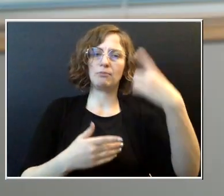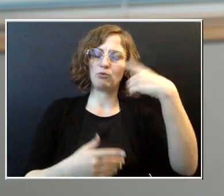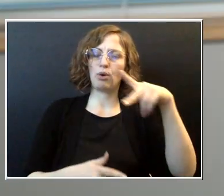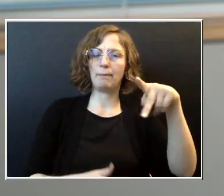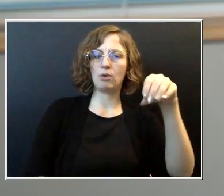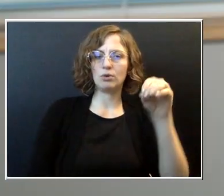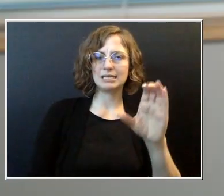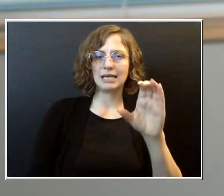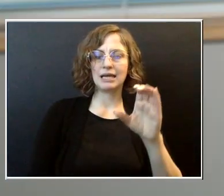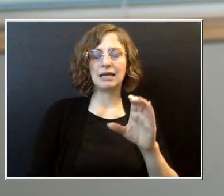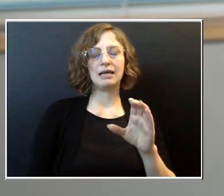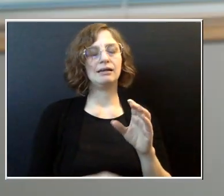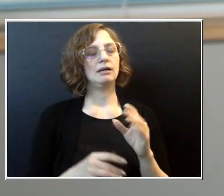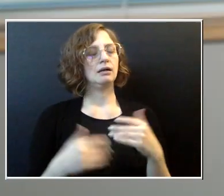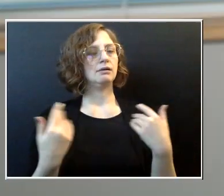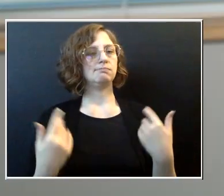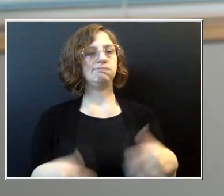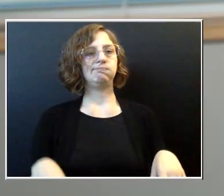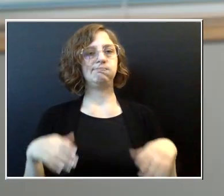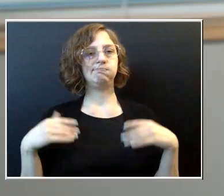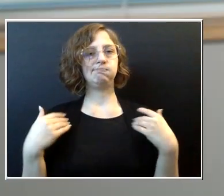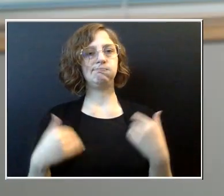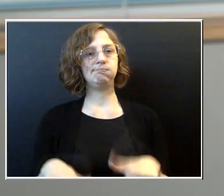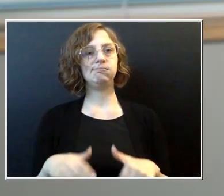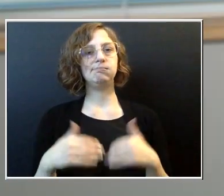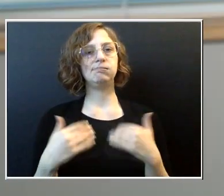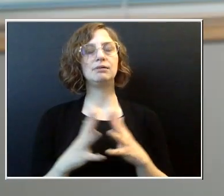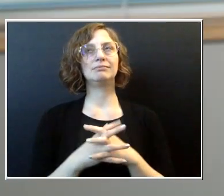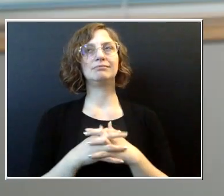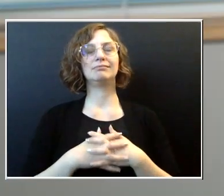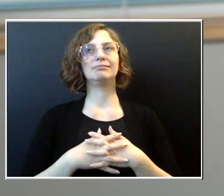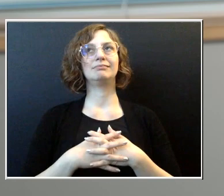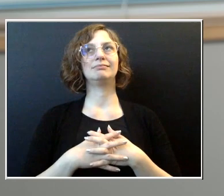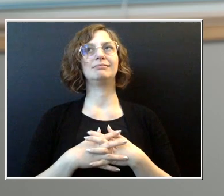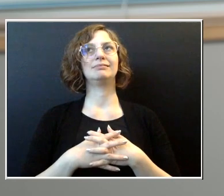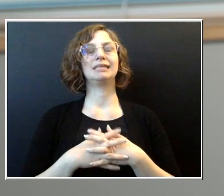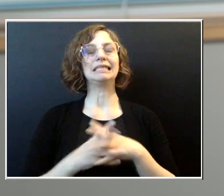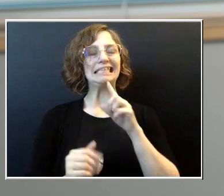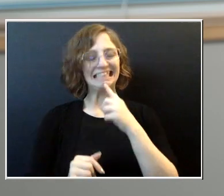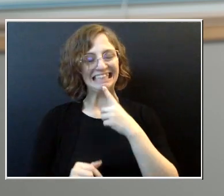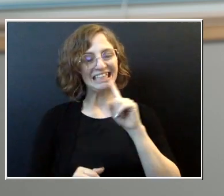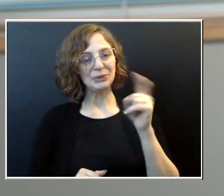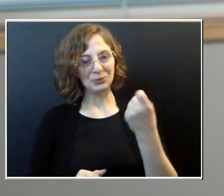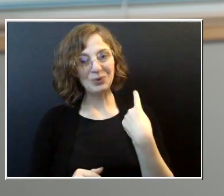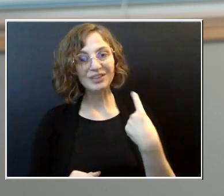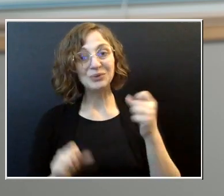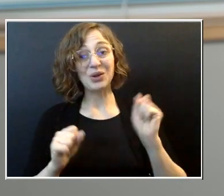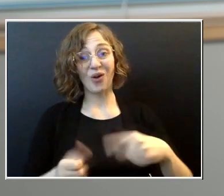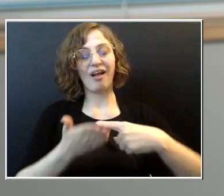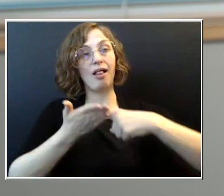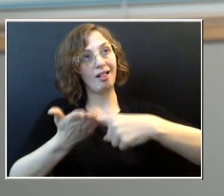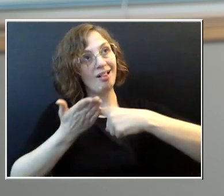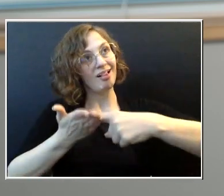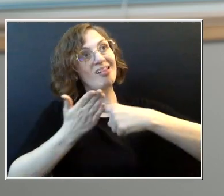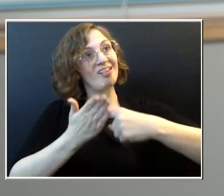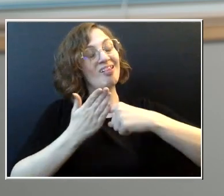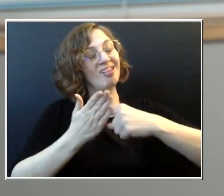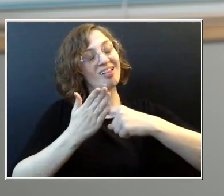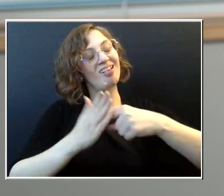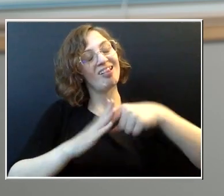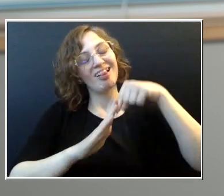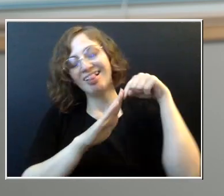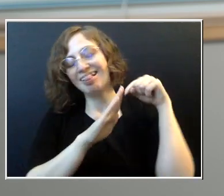Wow, that's a big question, and we can spend a lot of time talking about that. But I